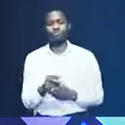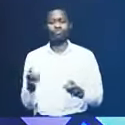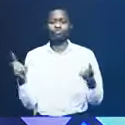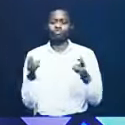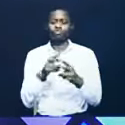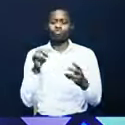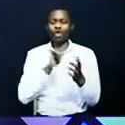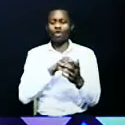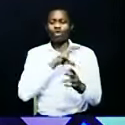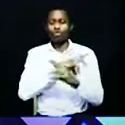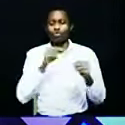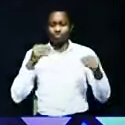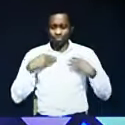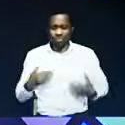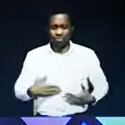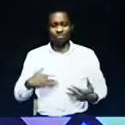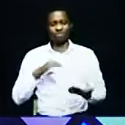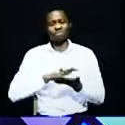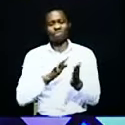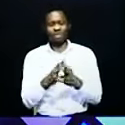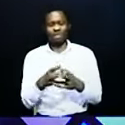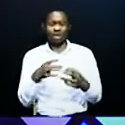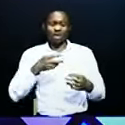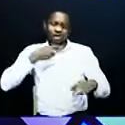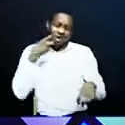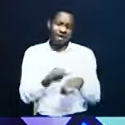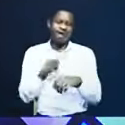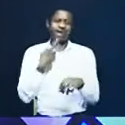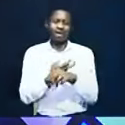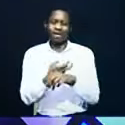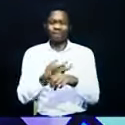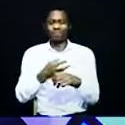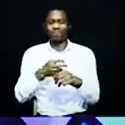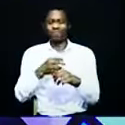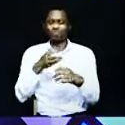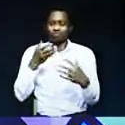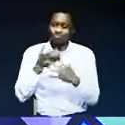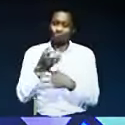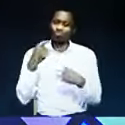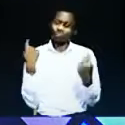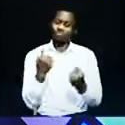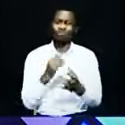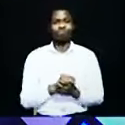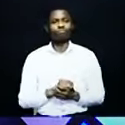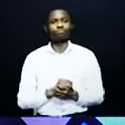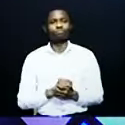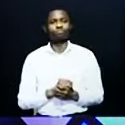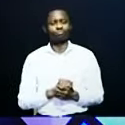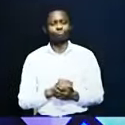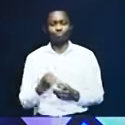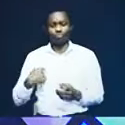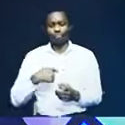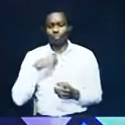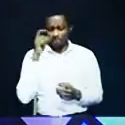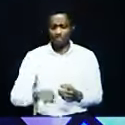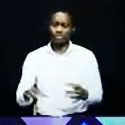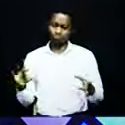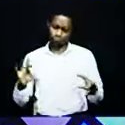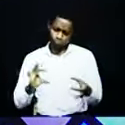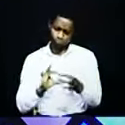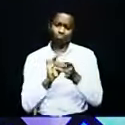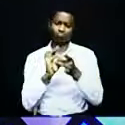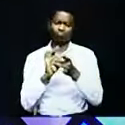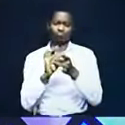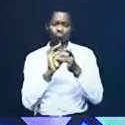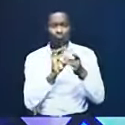sins. Deceitfulness. Na bonina da emprim mumu biara kuma. Let us get together. Let